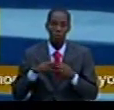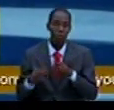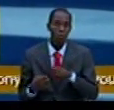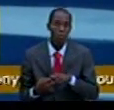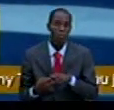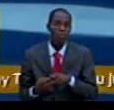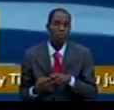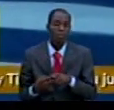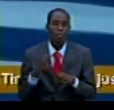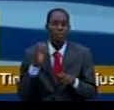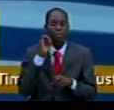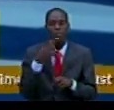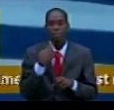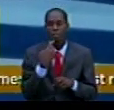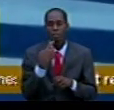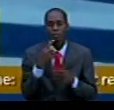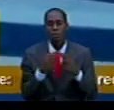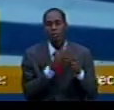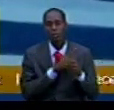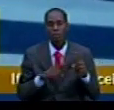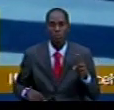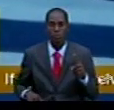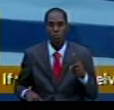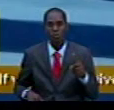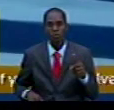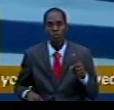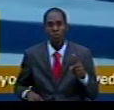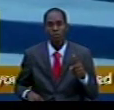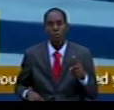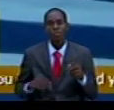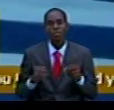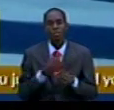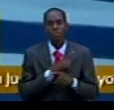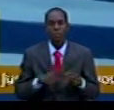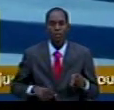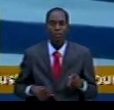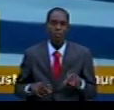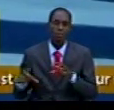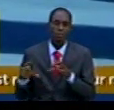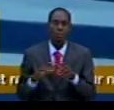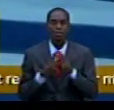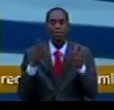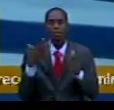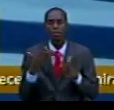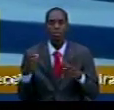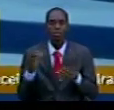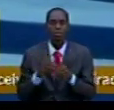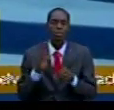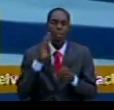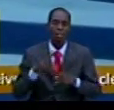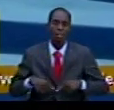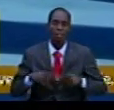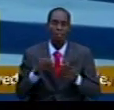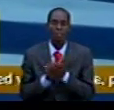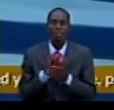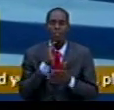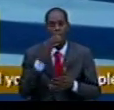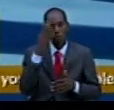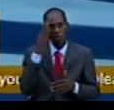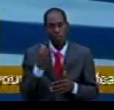oluwa Olorun si se ohun iyanu ninu aye mi. Ohun lo je ki so pe iru